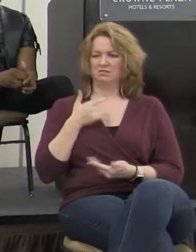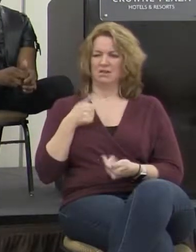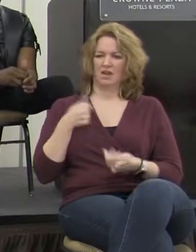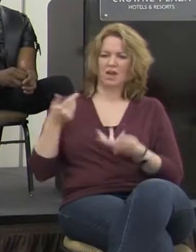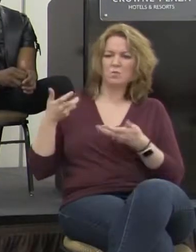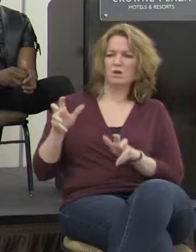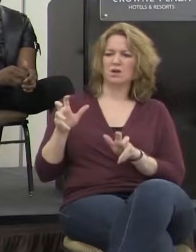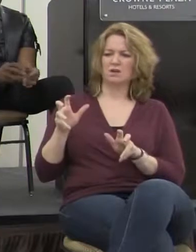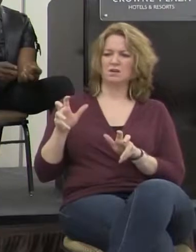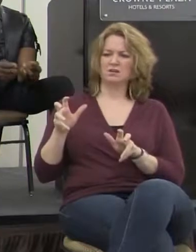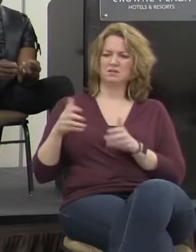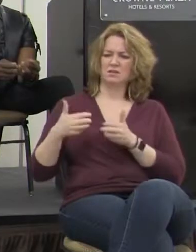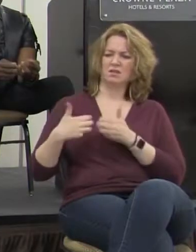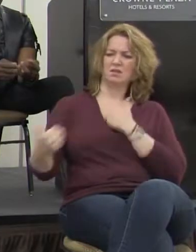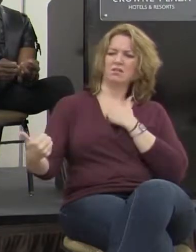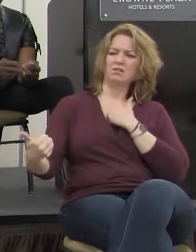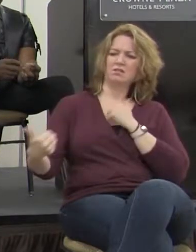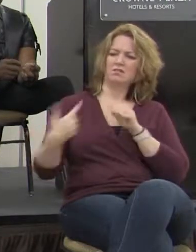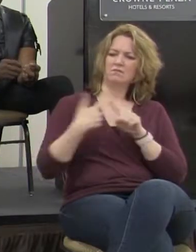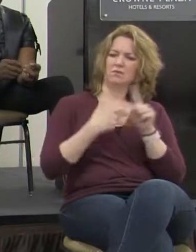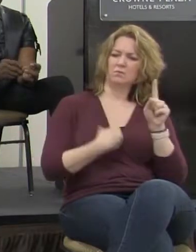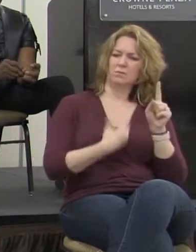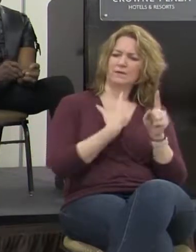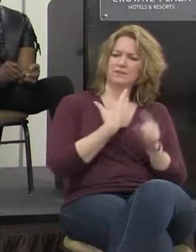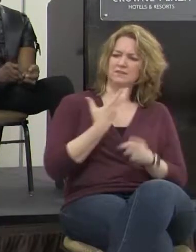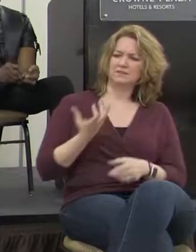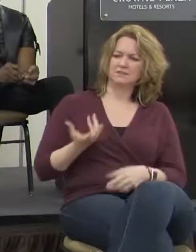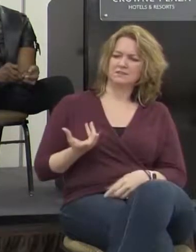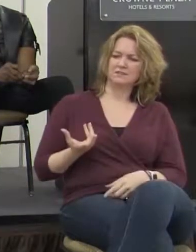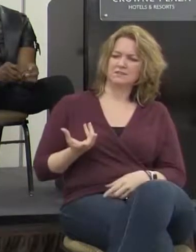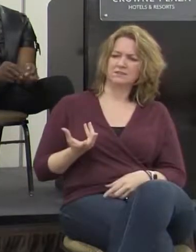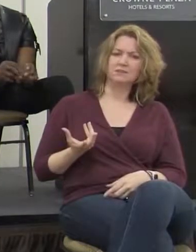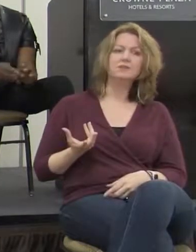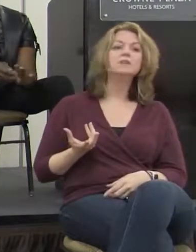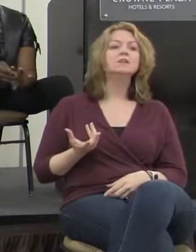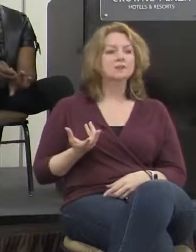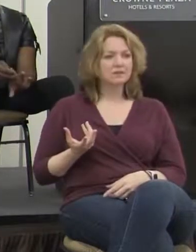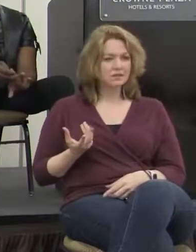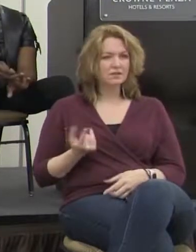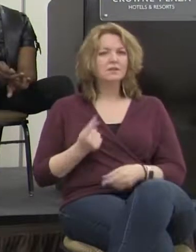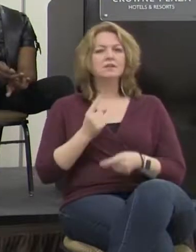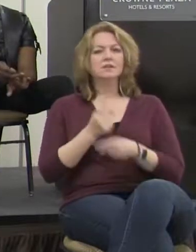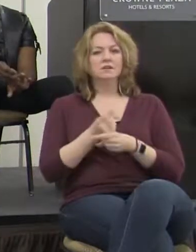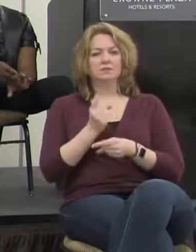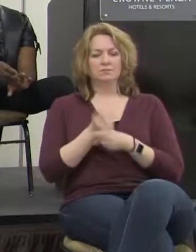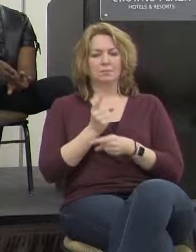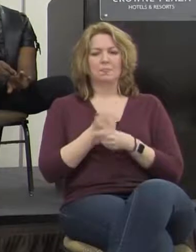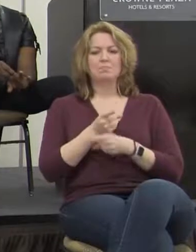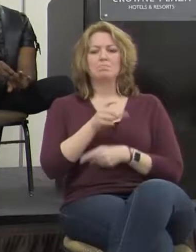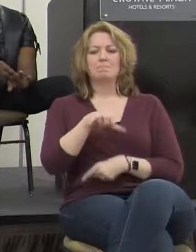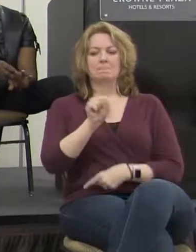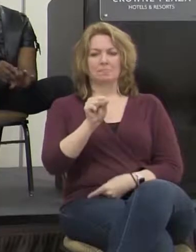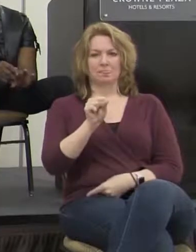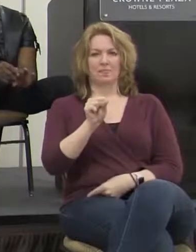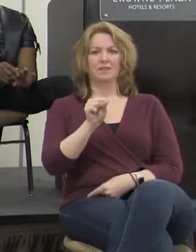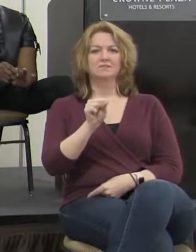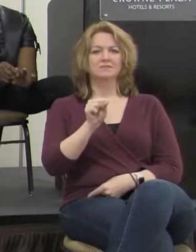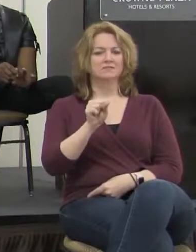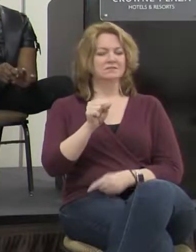be segregated from the larger group? Yes, we've gotten that question from day